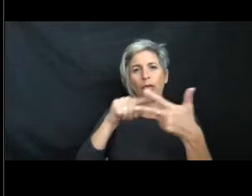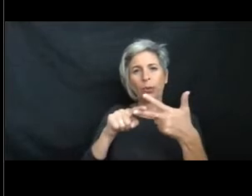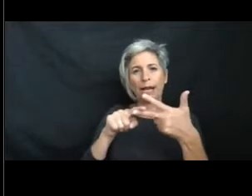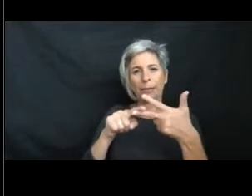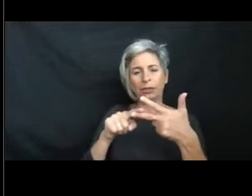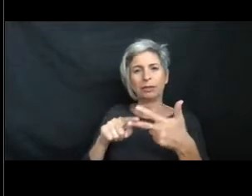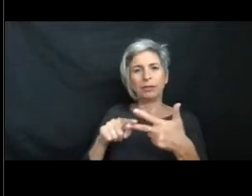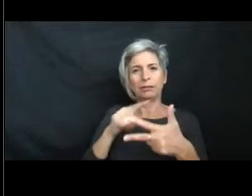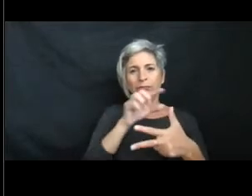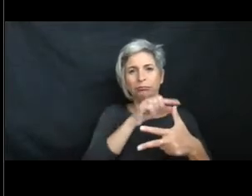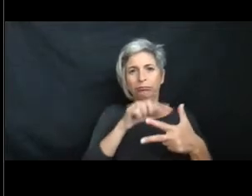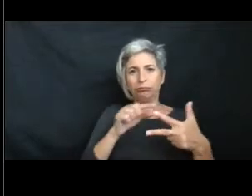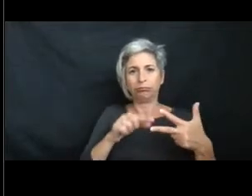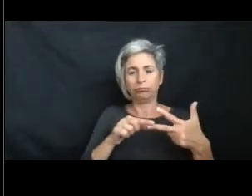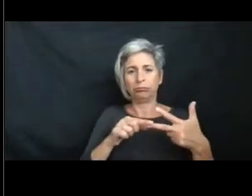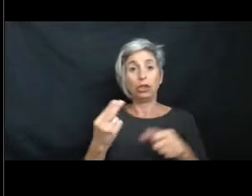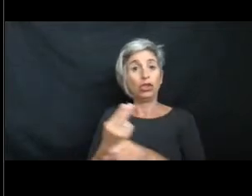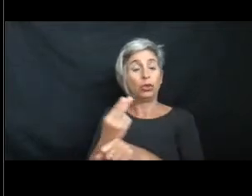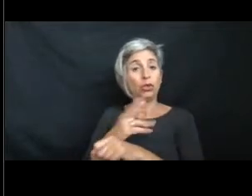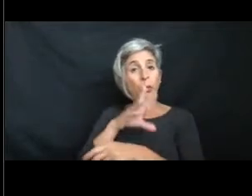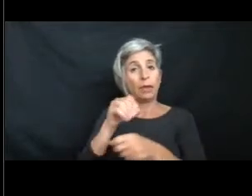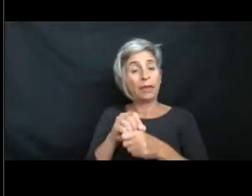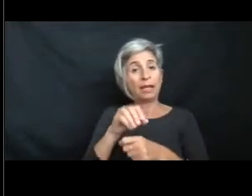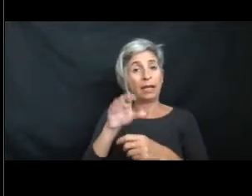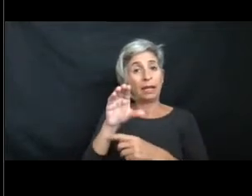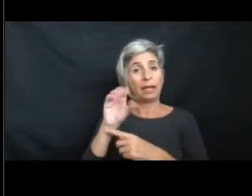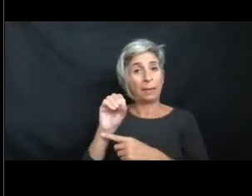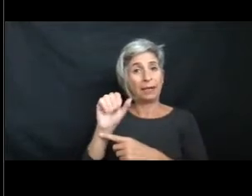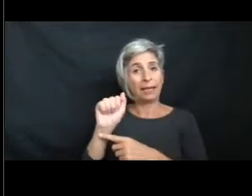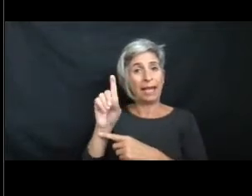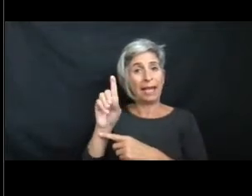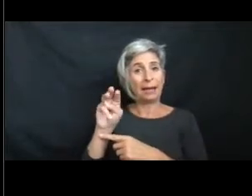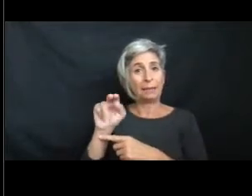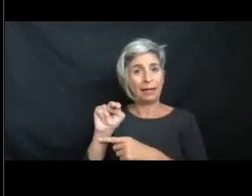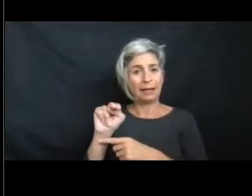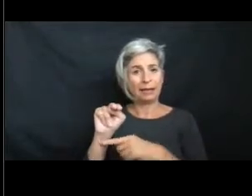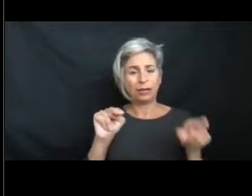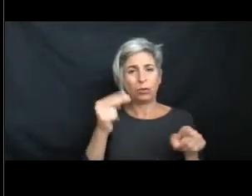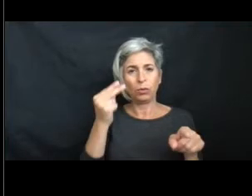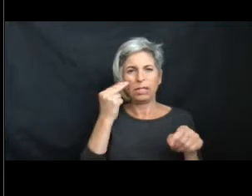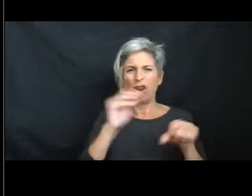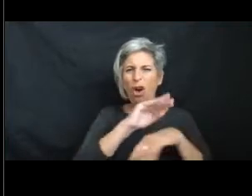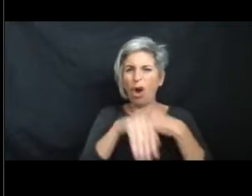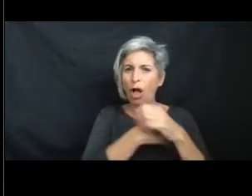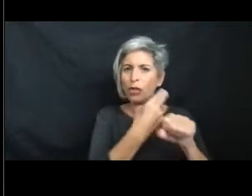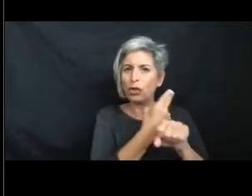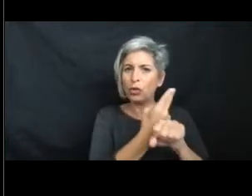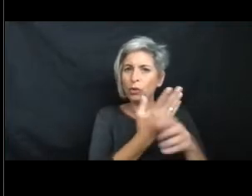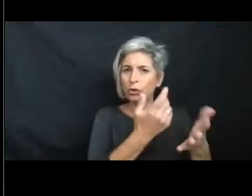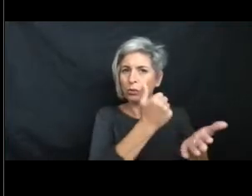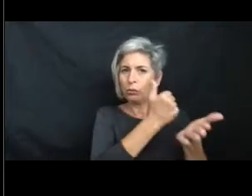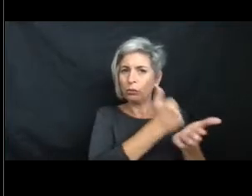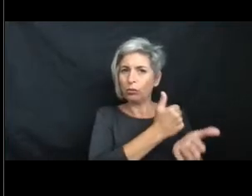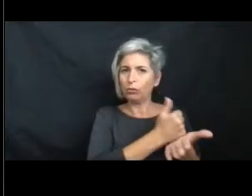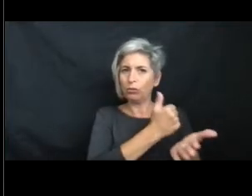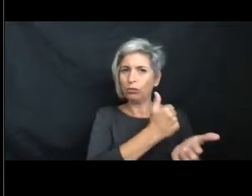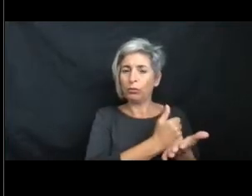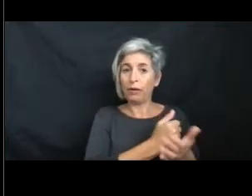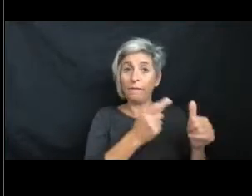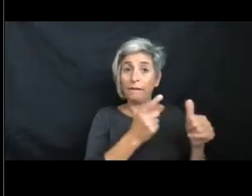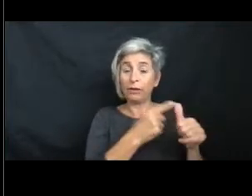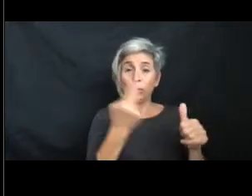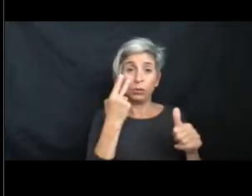going into users within a company admin, you will see all the users you have. So initially you will be the only